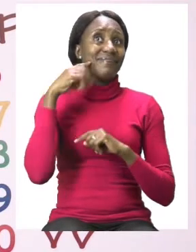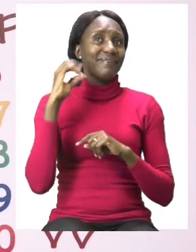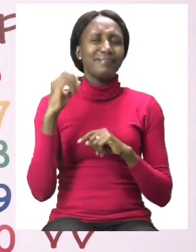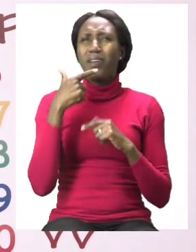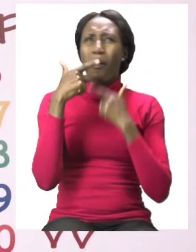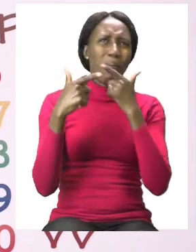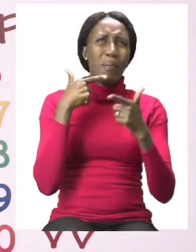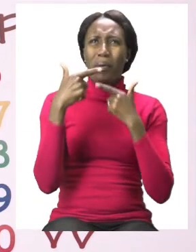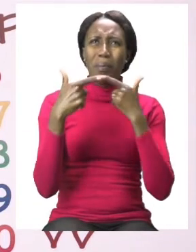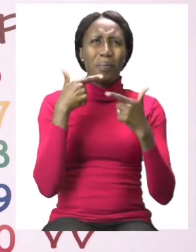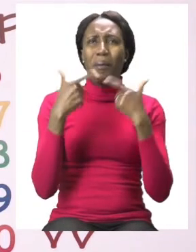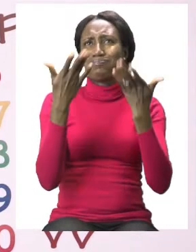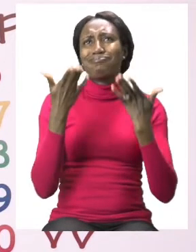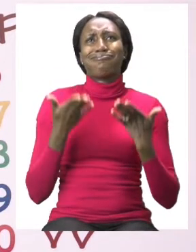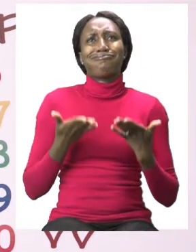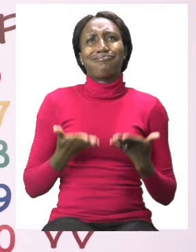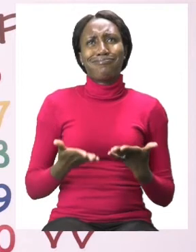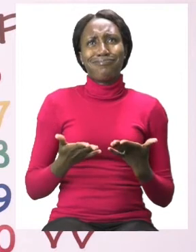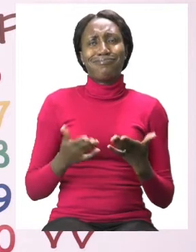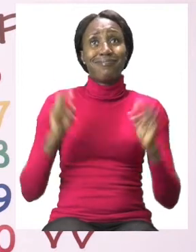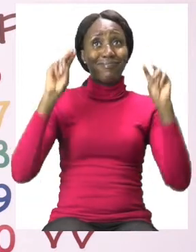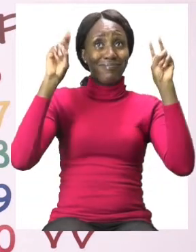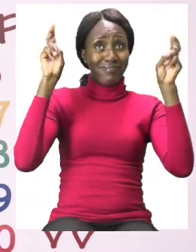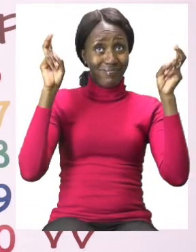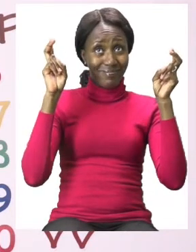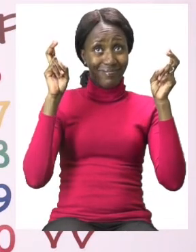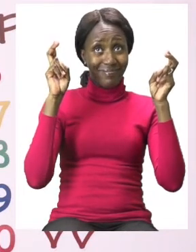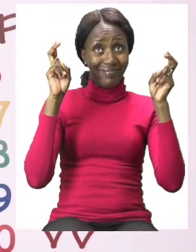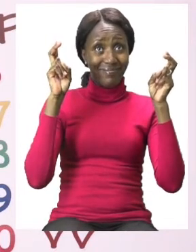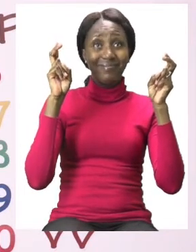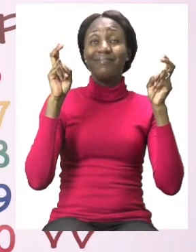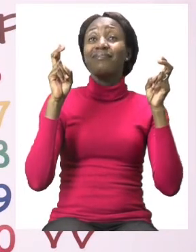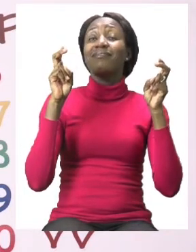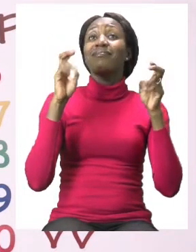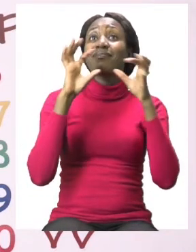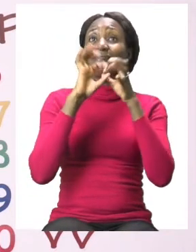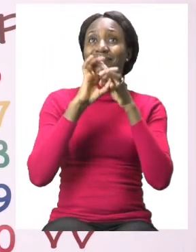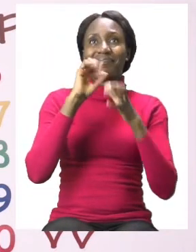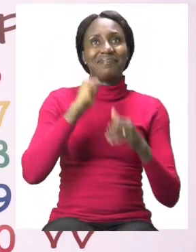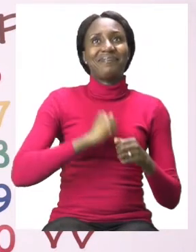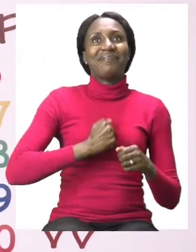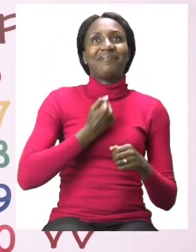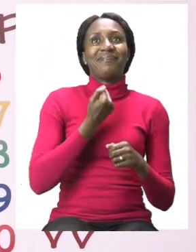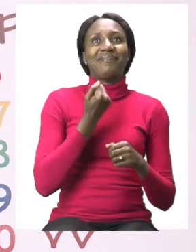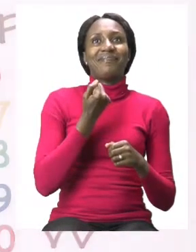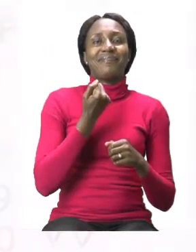for joining me today. Our theme this week is